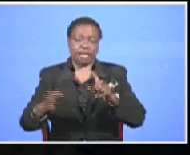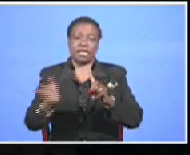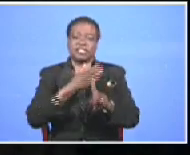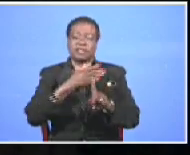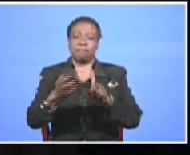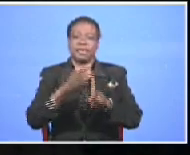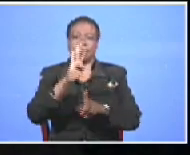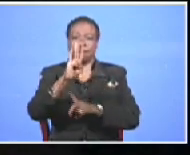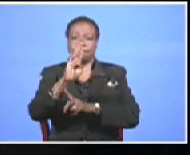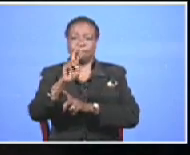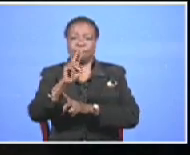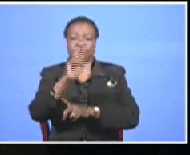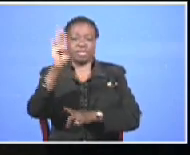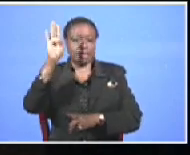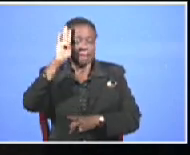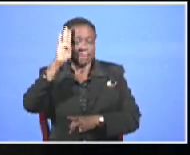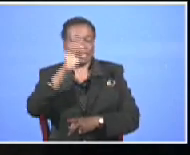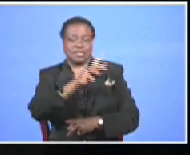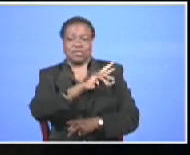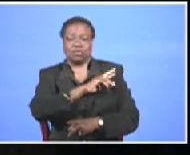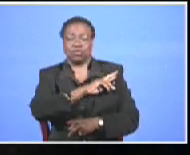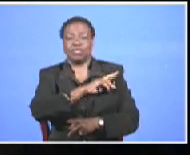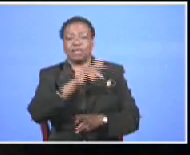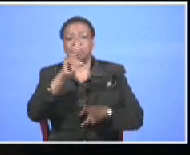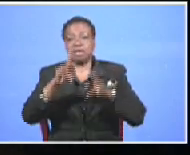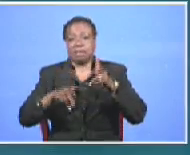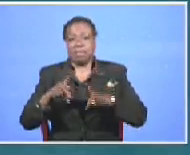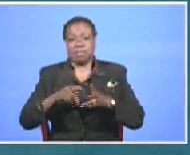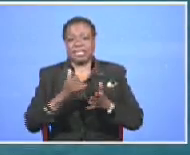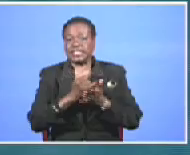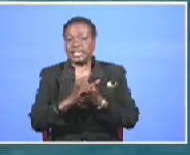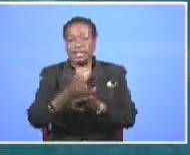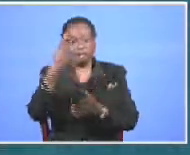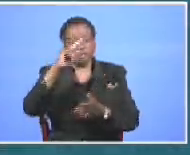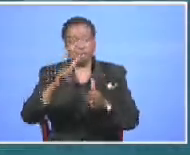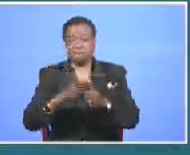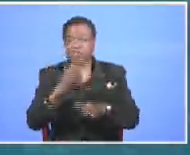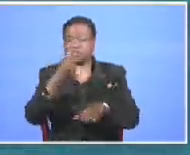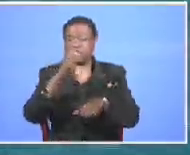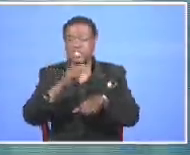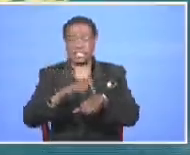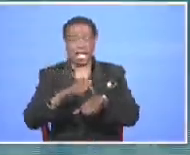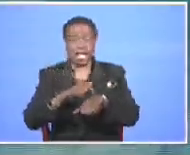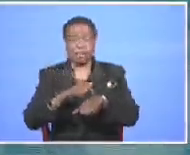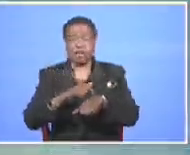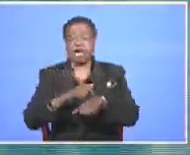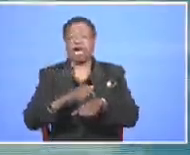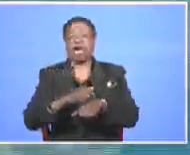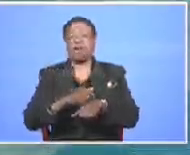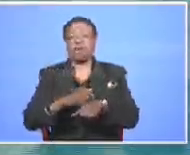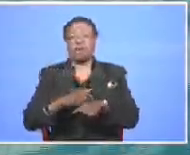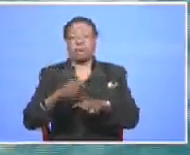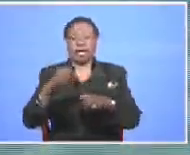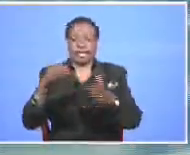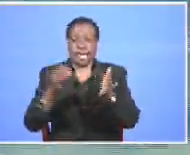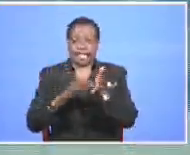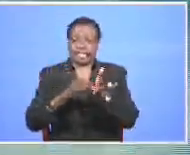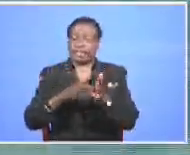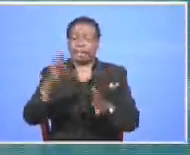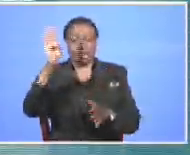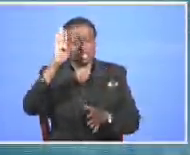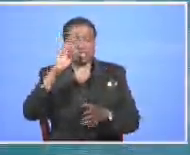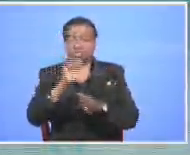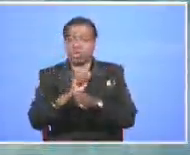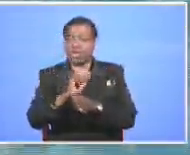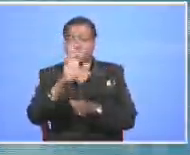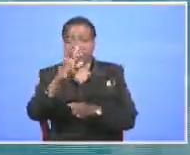have people sailing for the first time at the tiller against Buzzy, who's been sailing for 40, 50 years, so it's pretty difficult to beat him, but